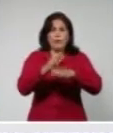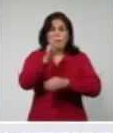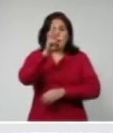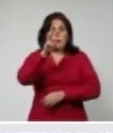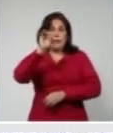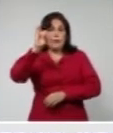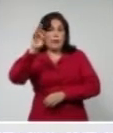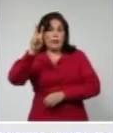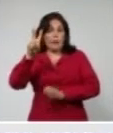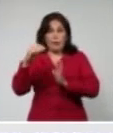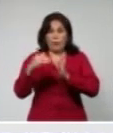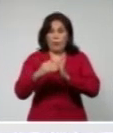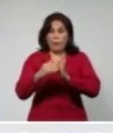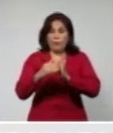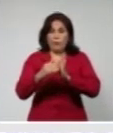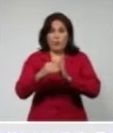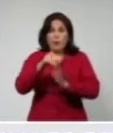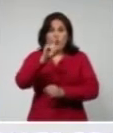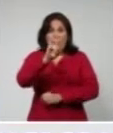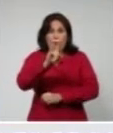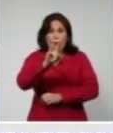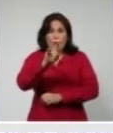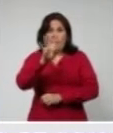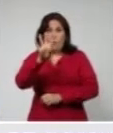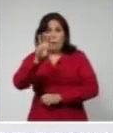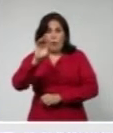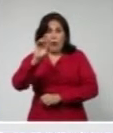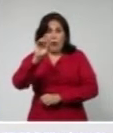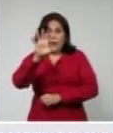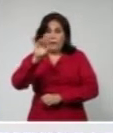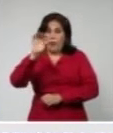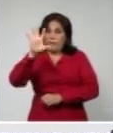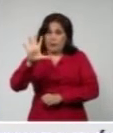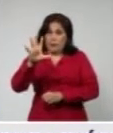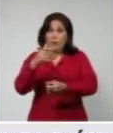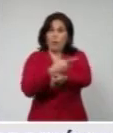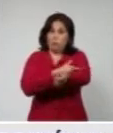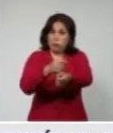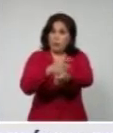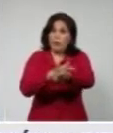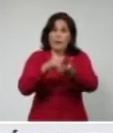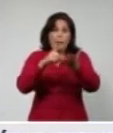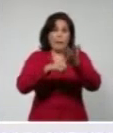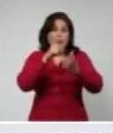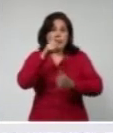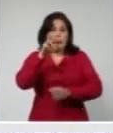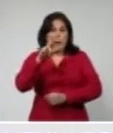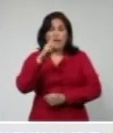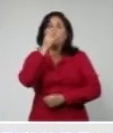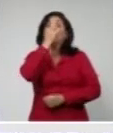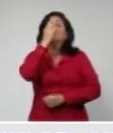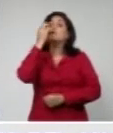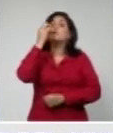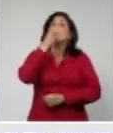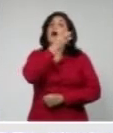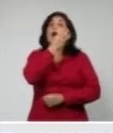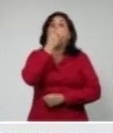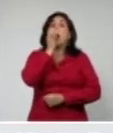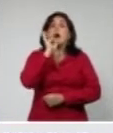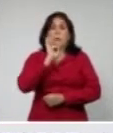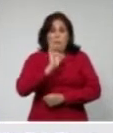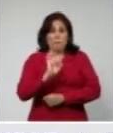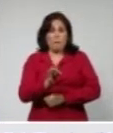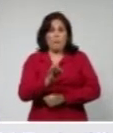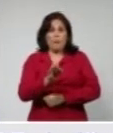and COVID-19. That's 15 people with the virus. This brings